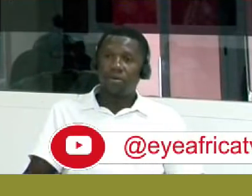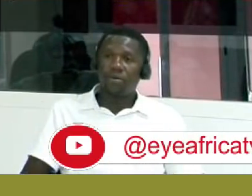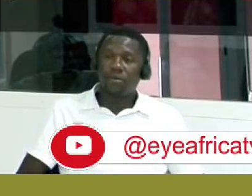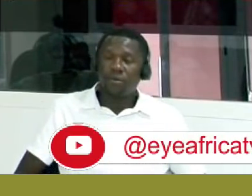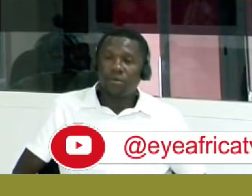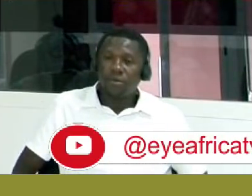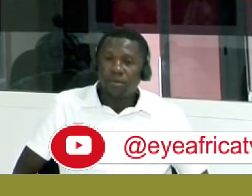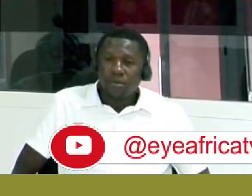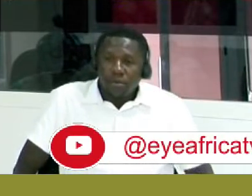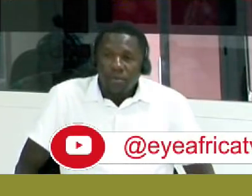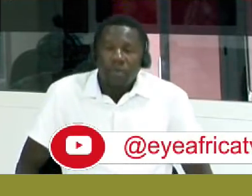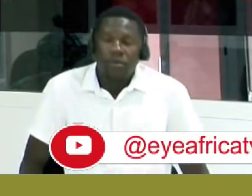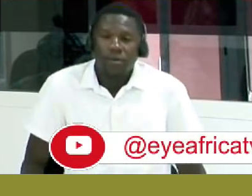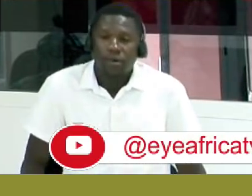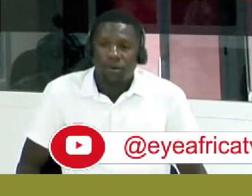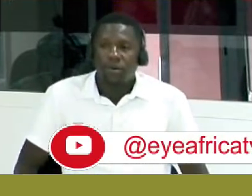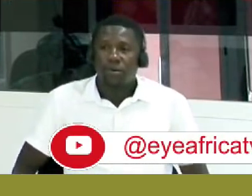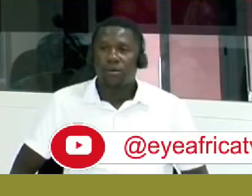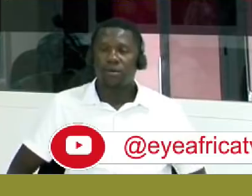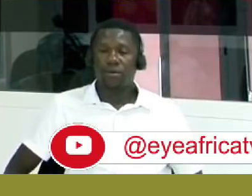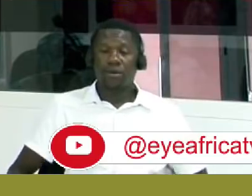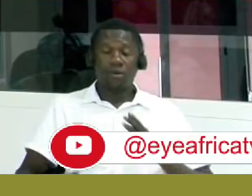And that would have been a very serious break in communication.